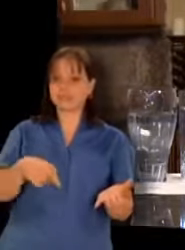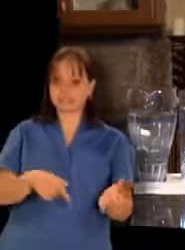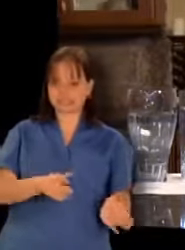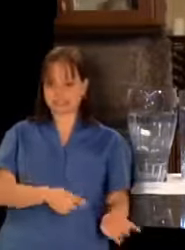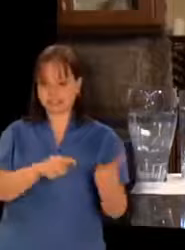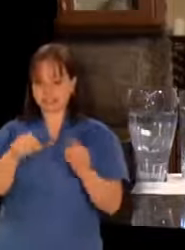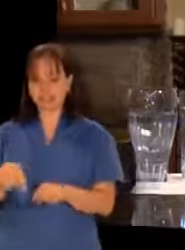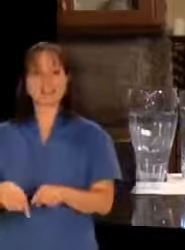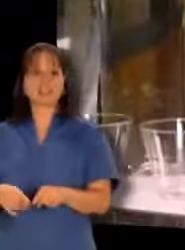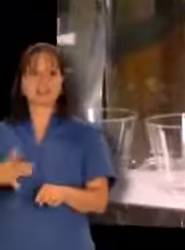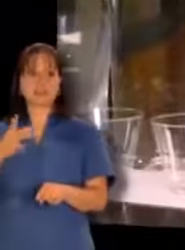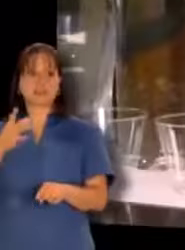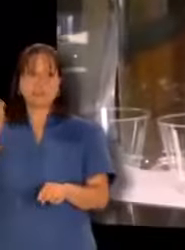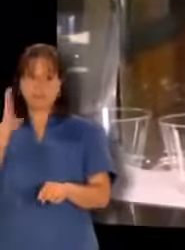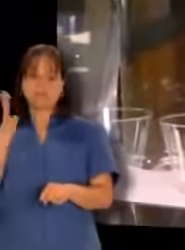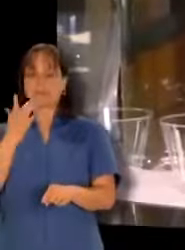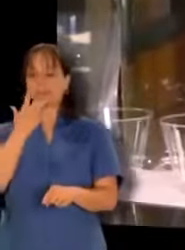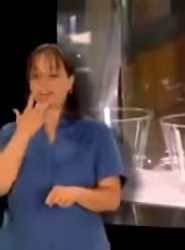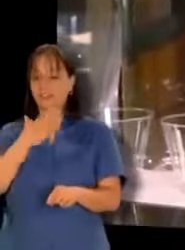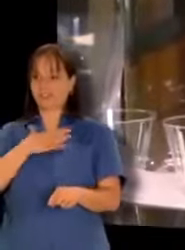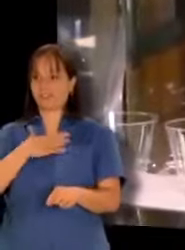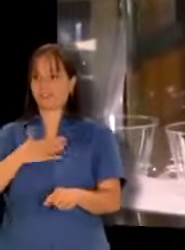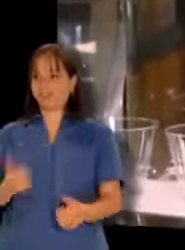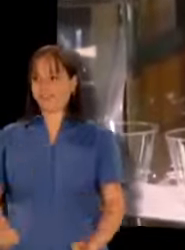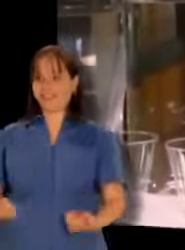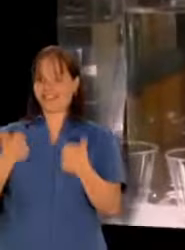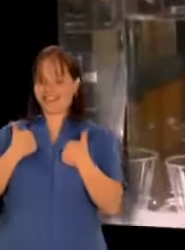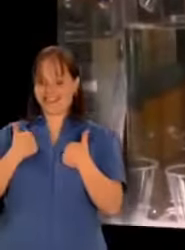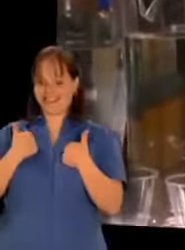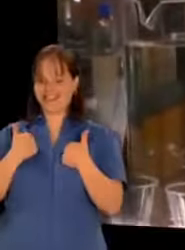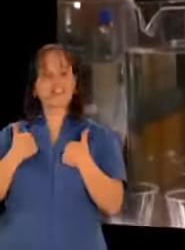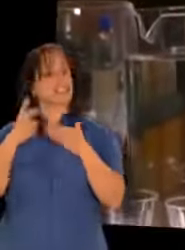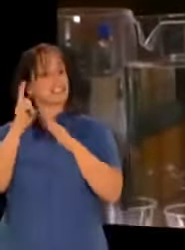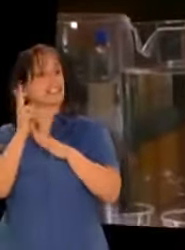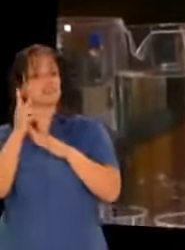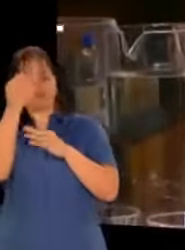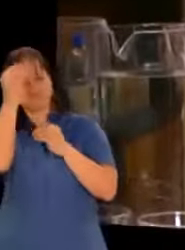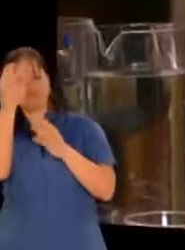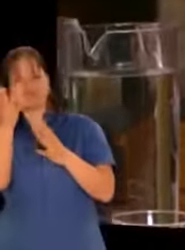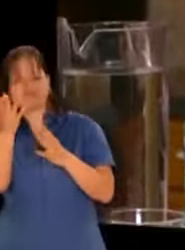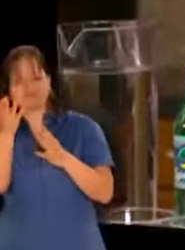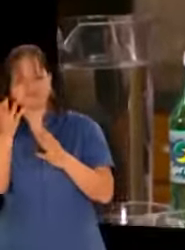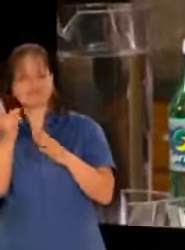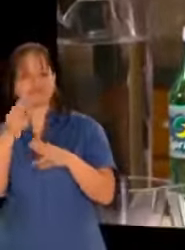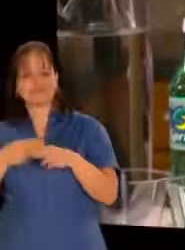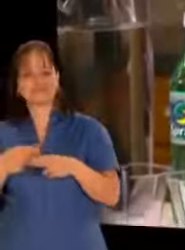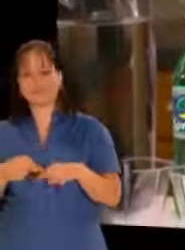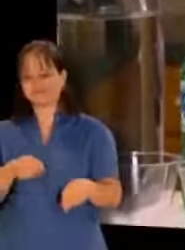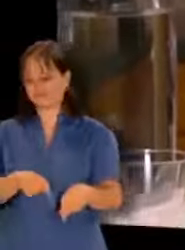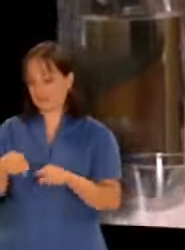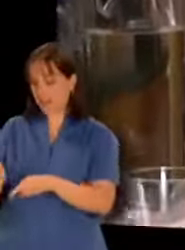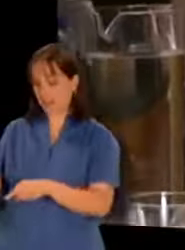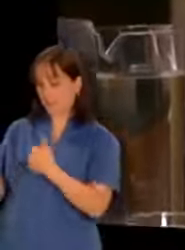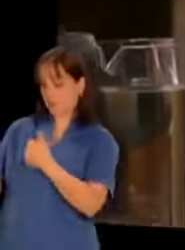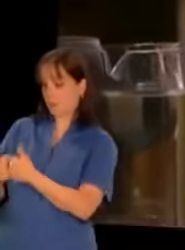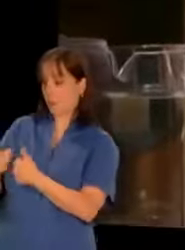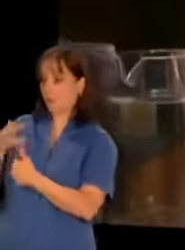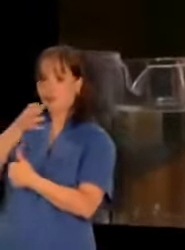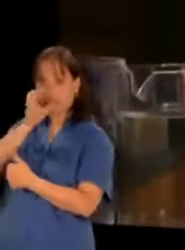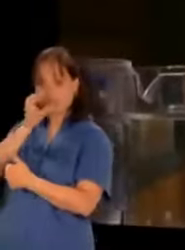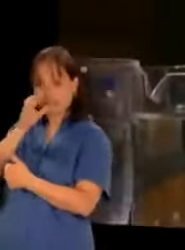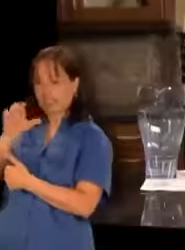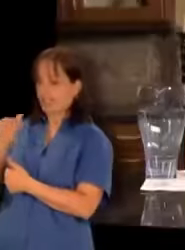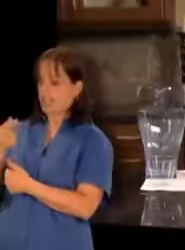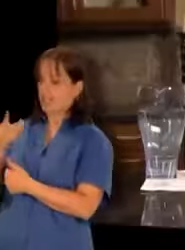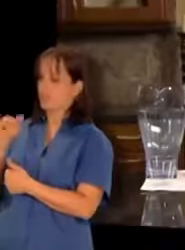my favorite water. It's called Alive. In a second, you'll see what I call it. How about sports drinks,